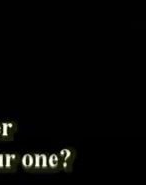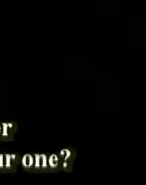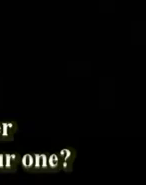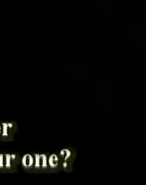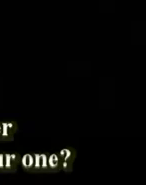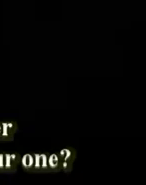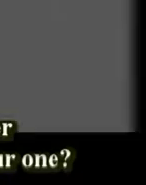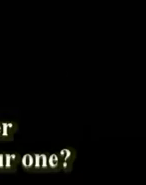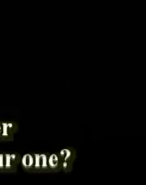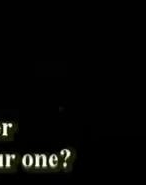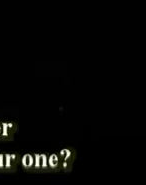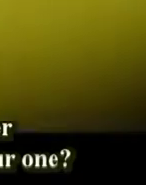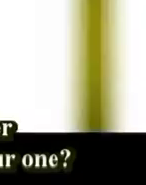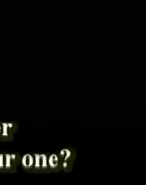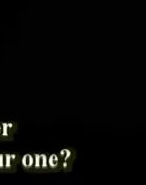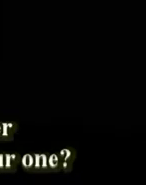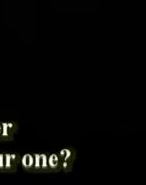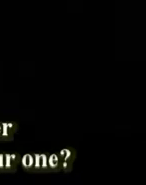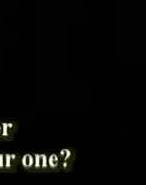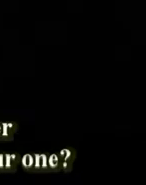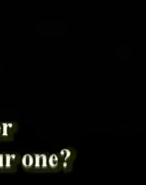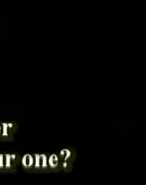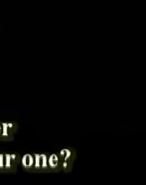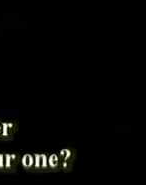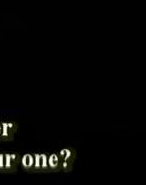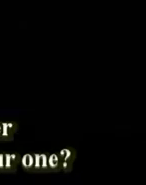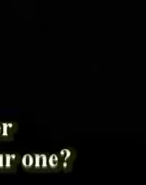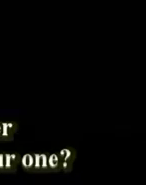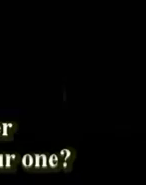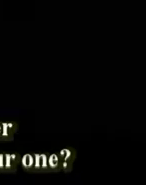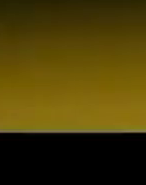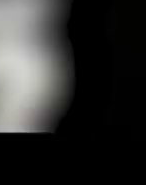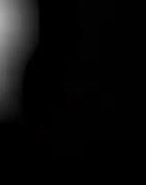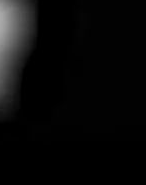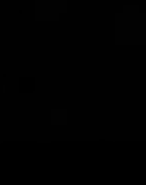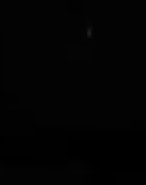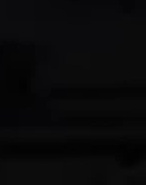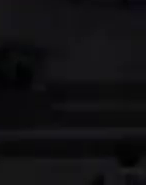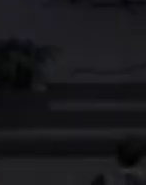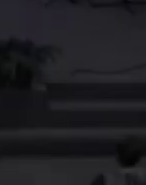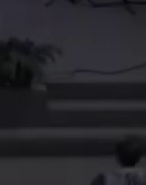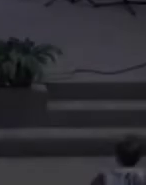really matters is one. Who's your one?